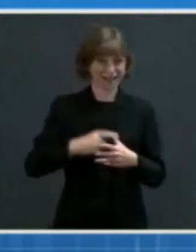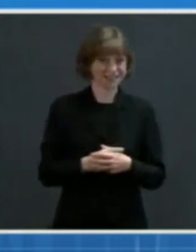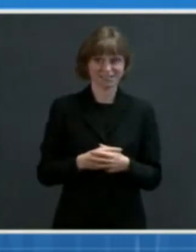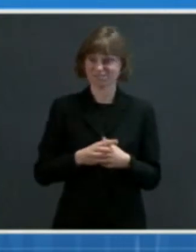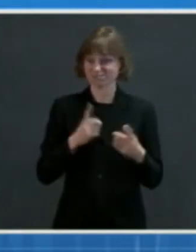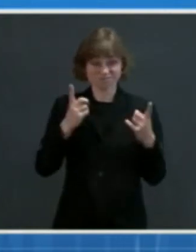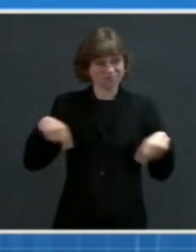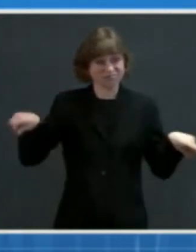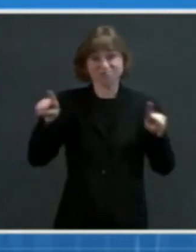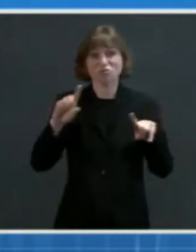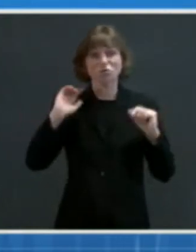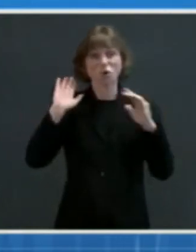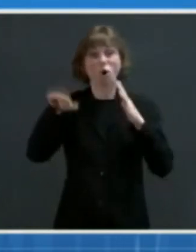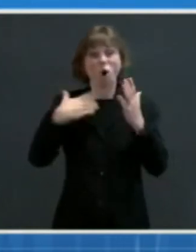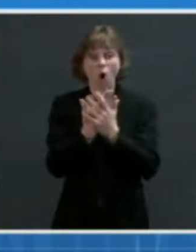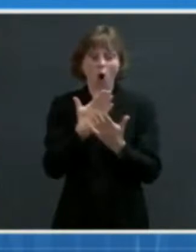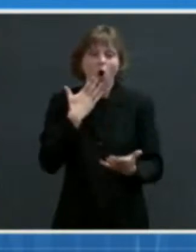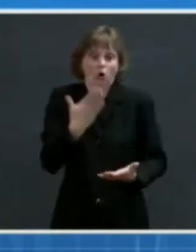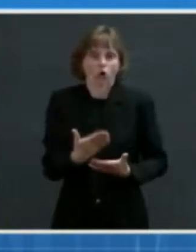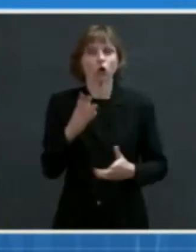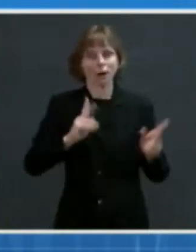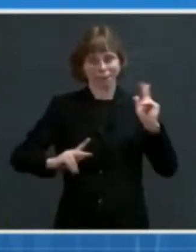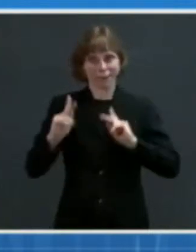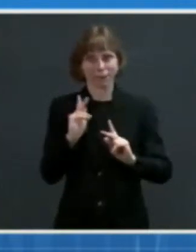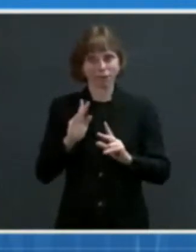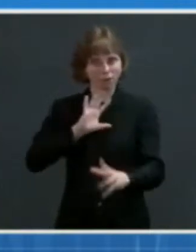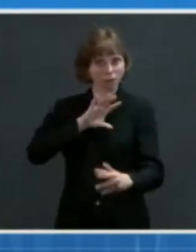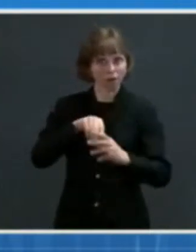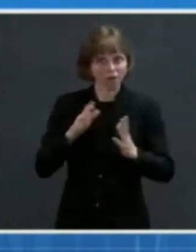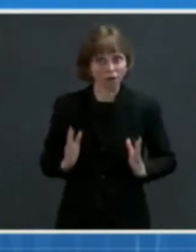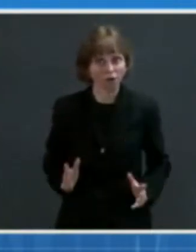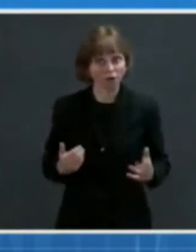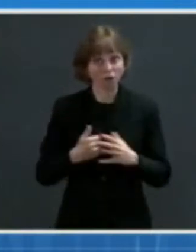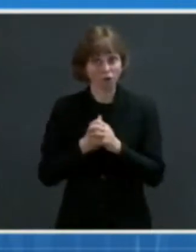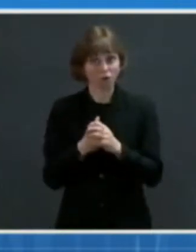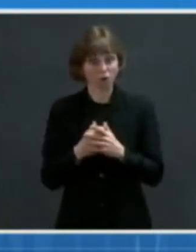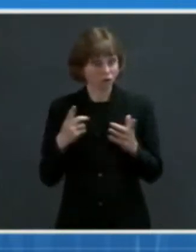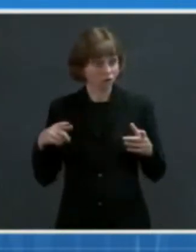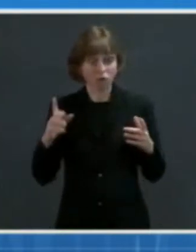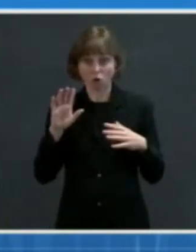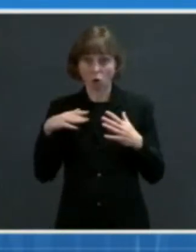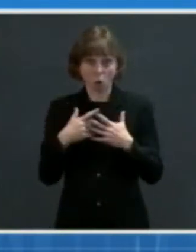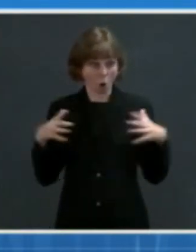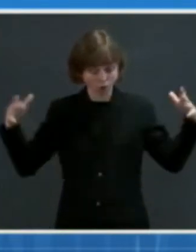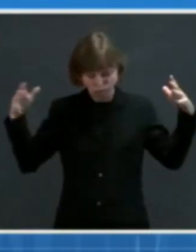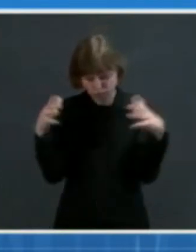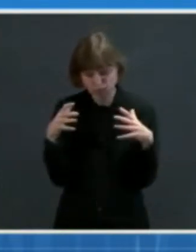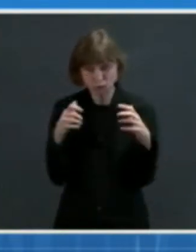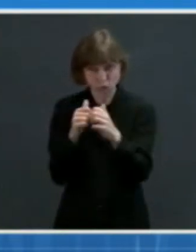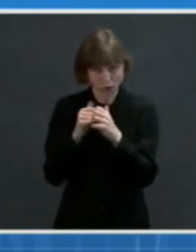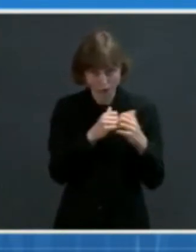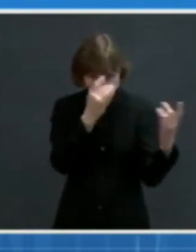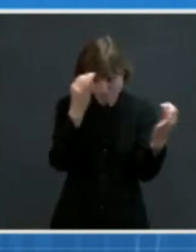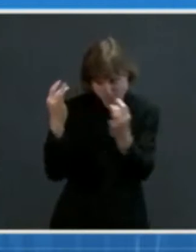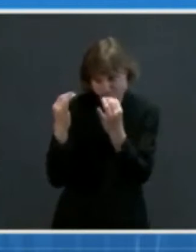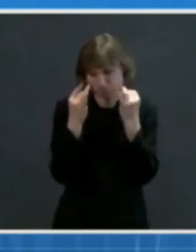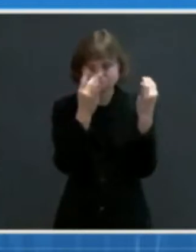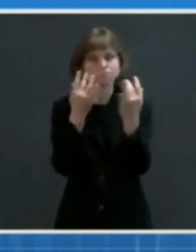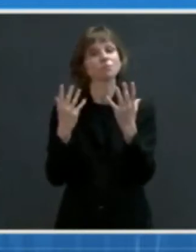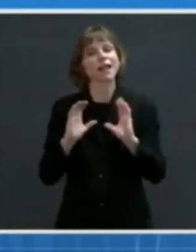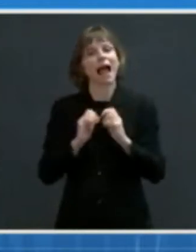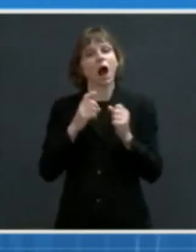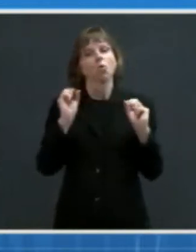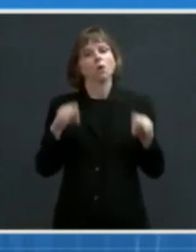actors here. Everybody got together and found ways to bring forward the timeline so we can get Americans fully